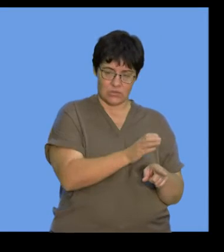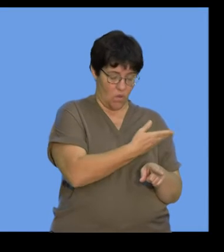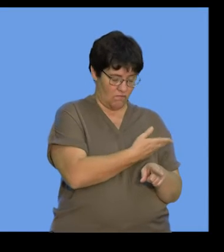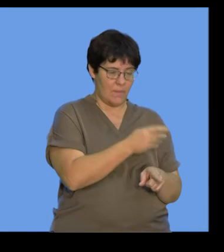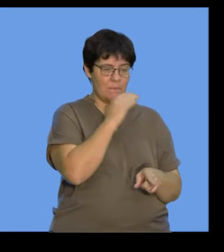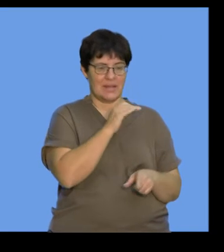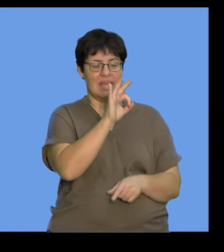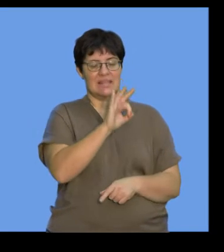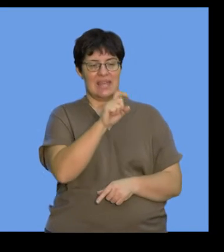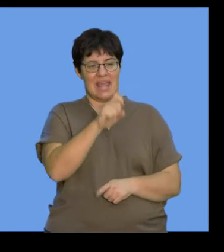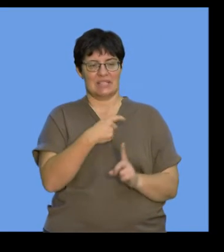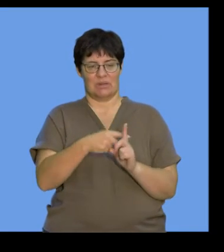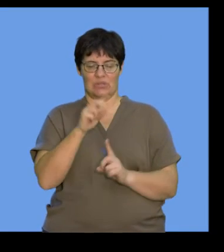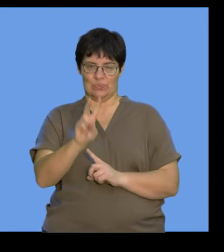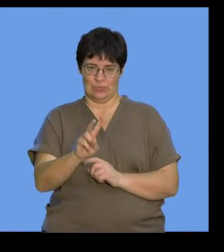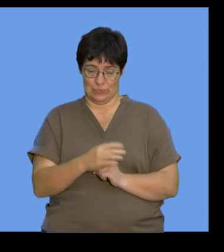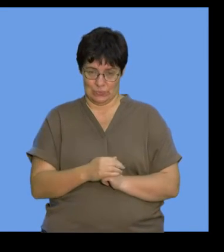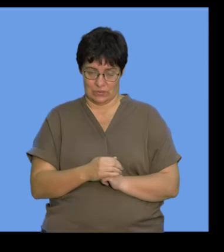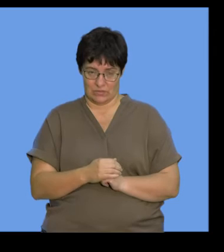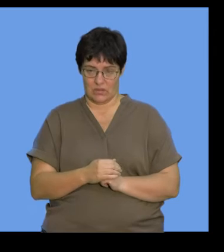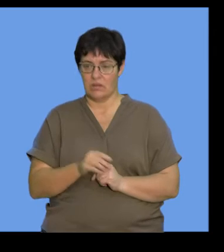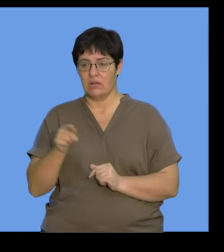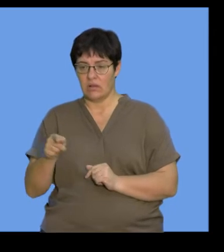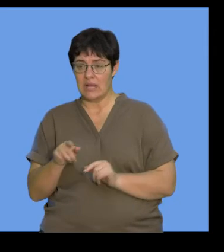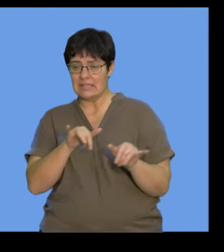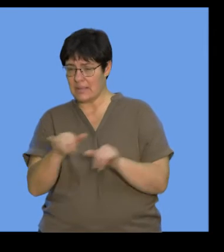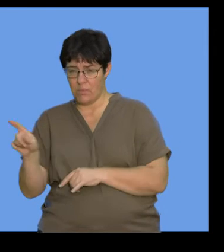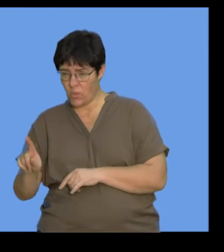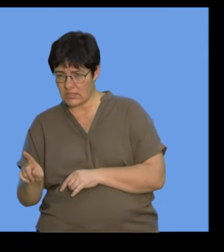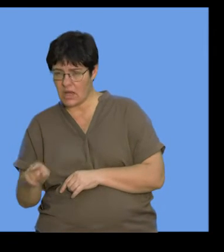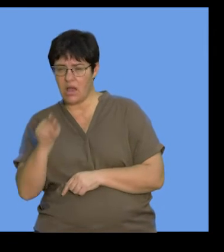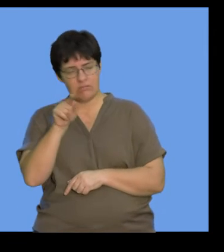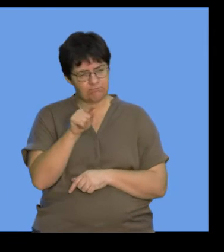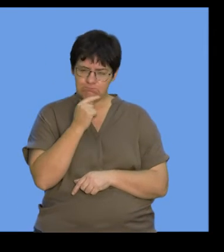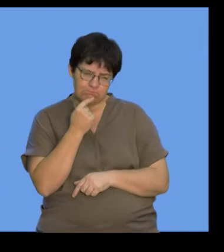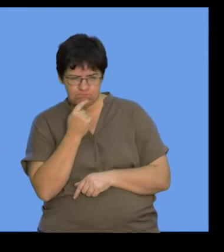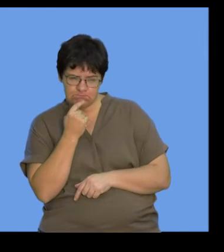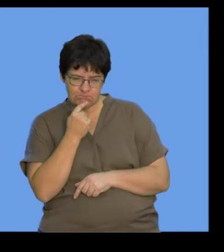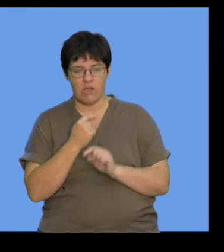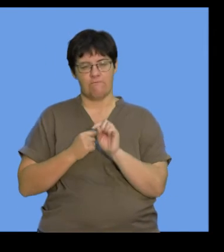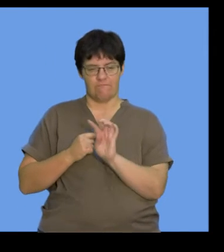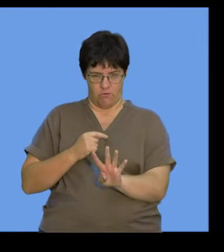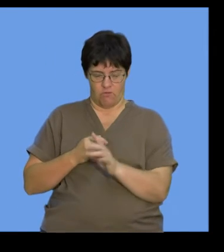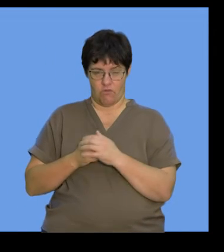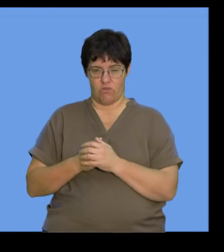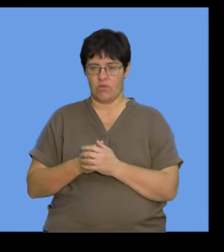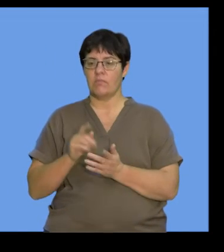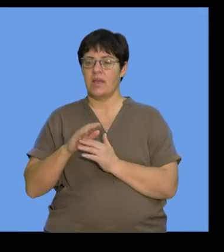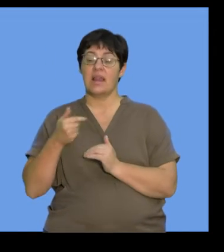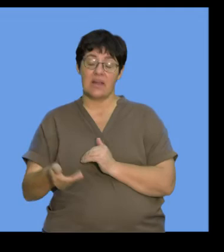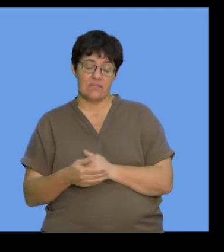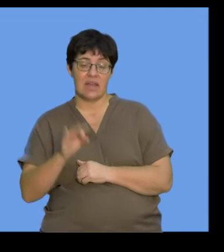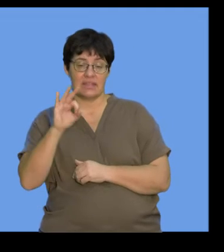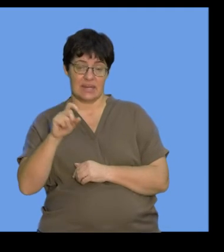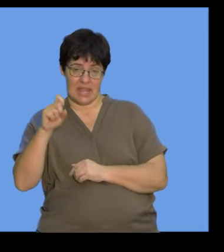will be left with 3x plus 2. I take out a common factor for the second binomial, which is 4, I will be